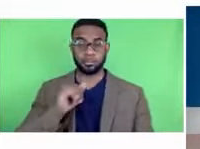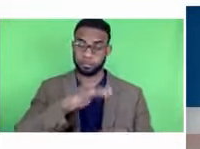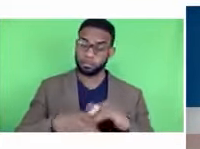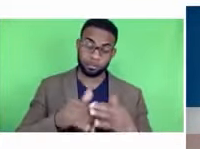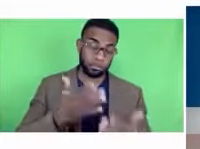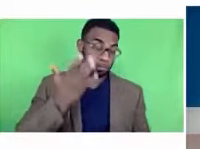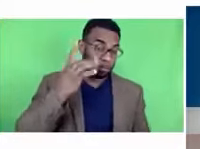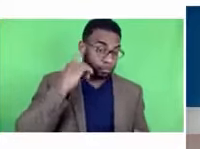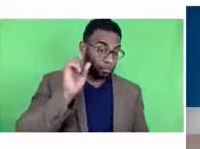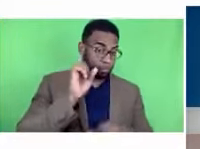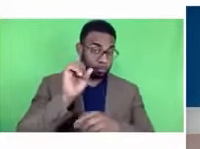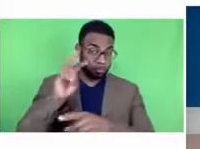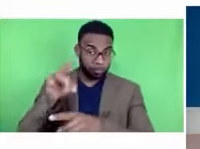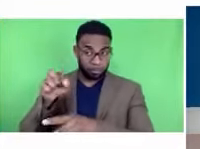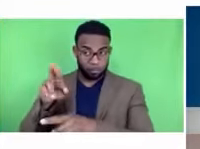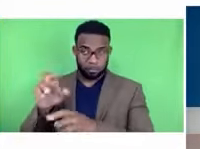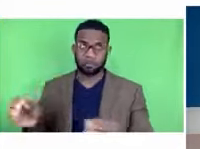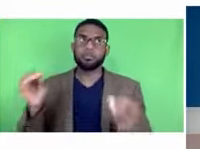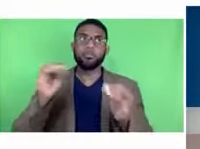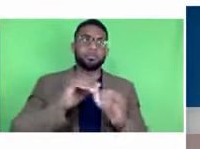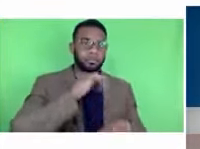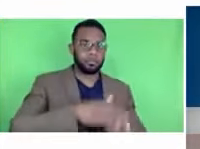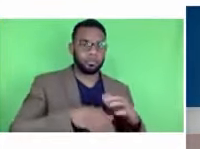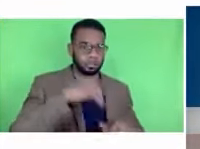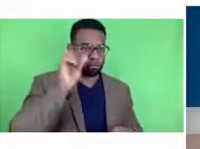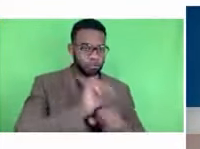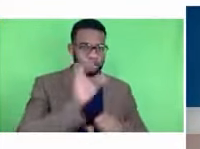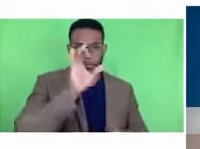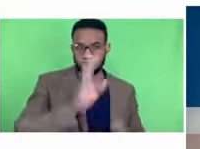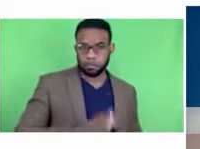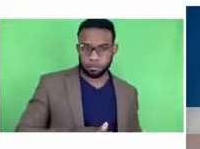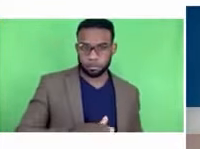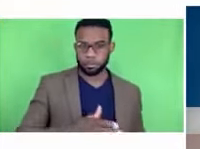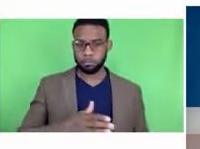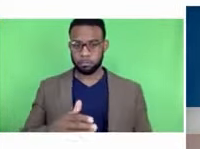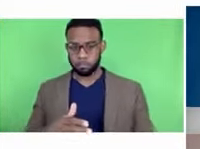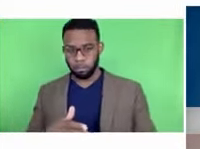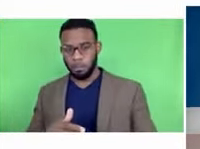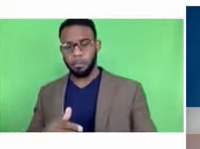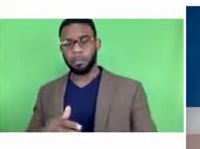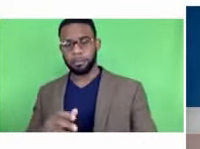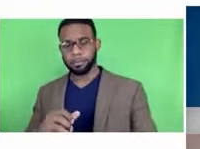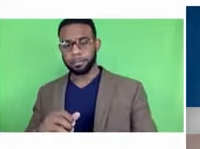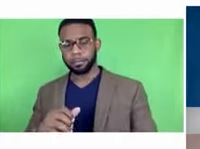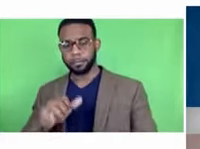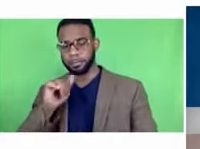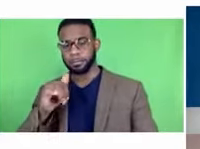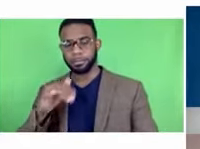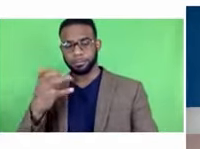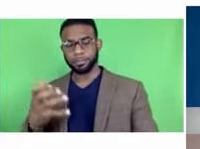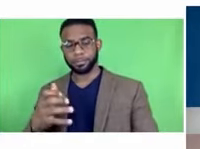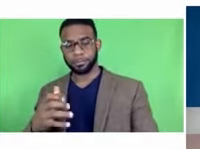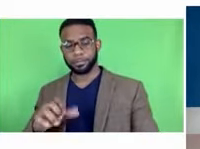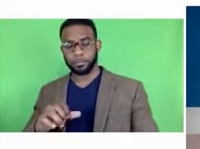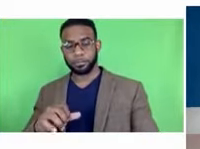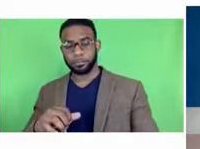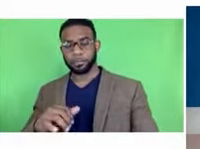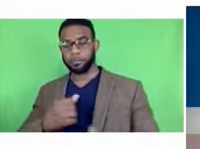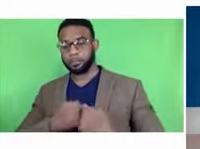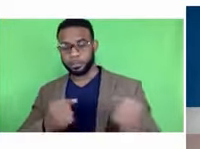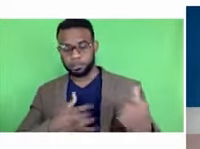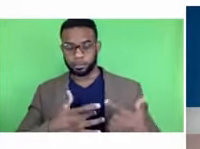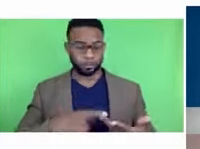for an employer, it's much more uncomfortable for a job seeker. And it's a lot to lay on the line. It's vulnerability, it's